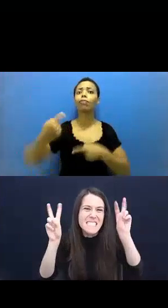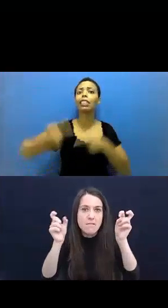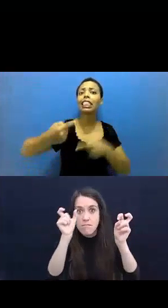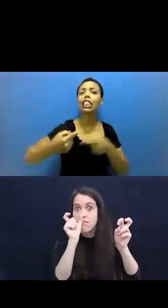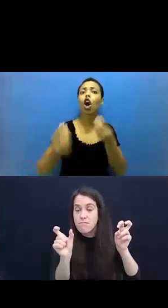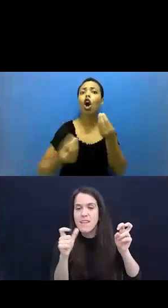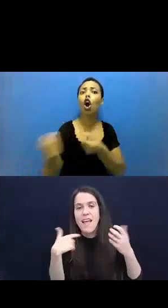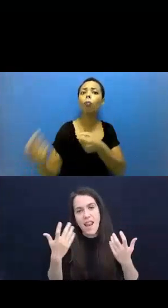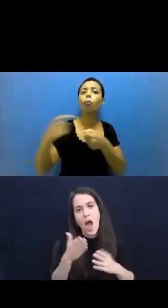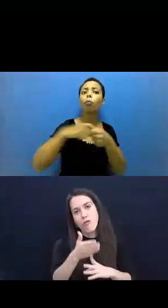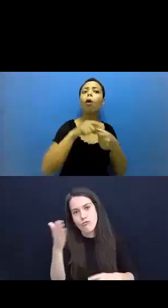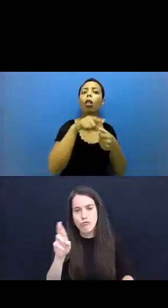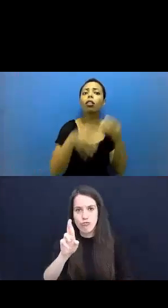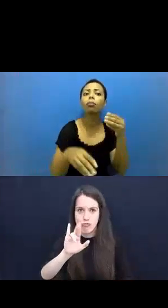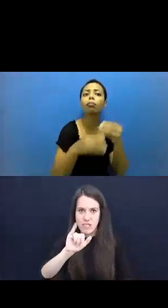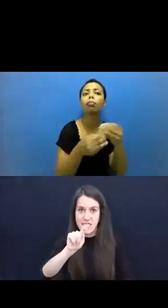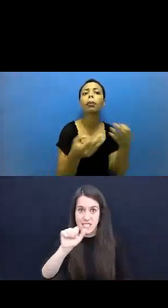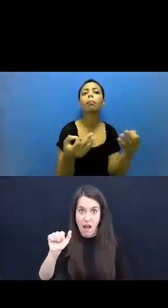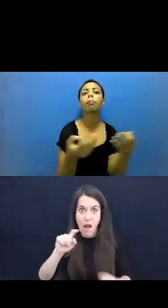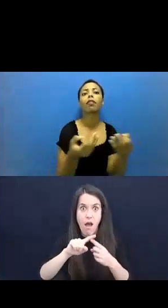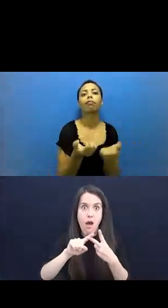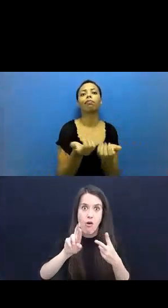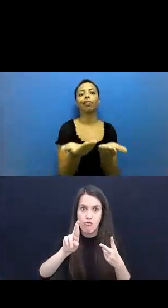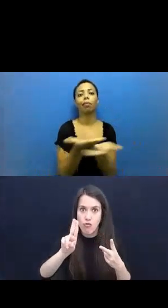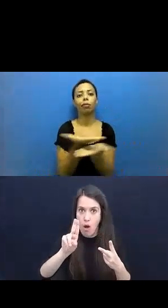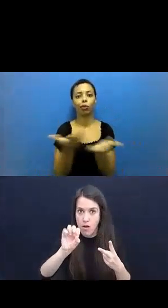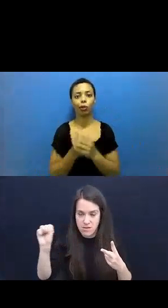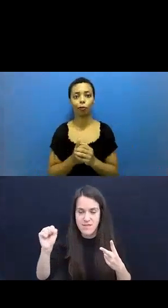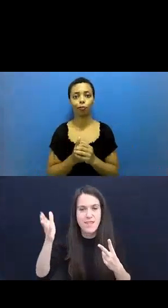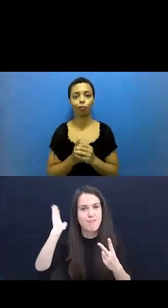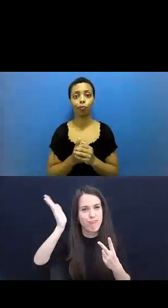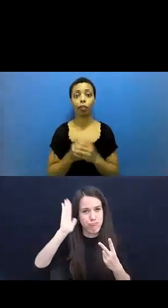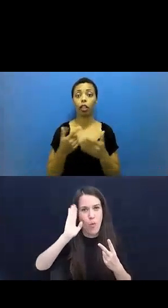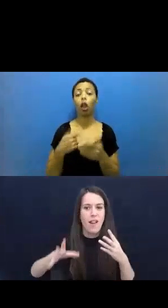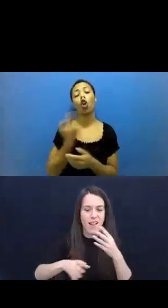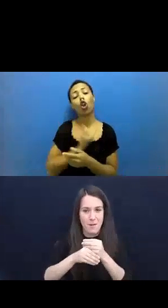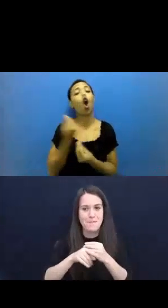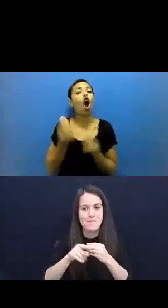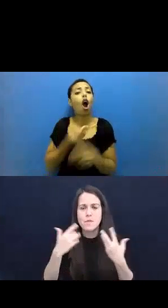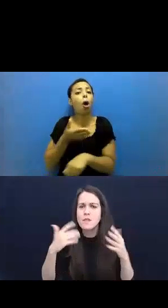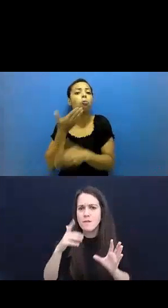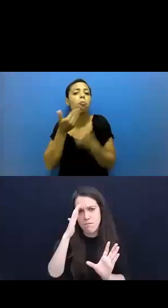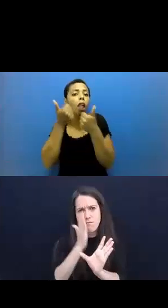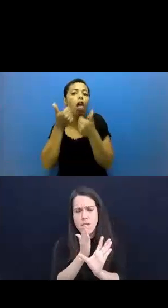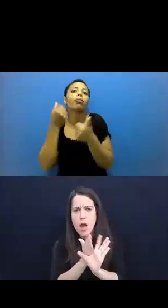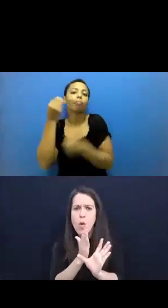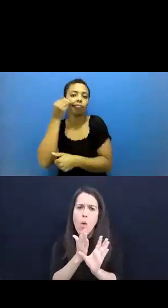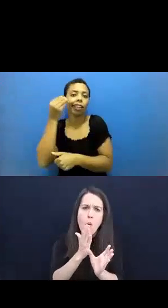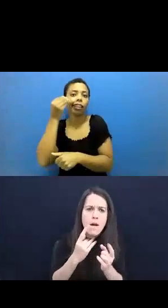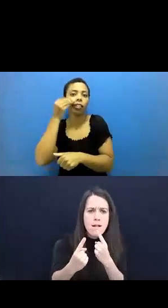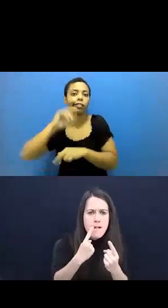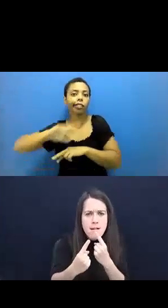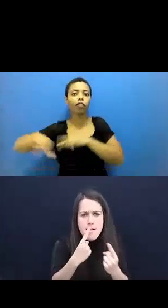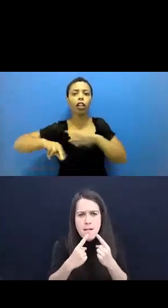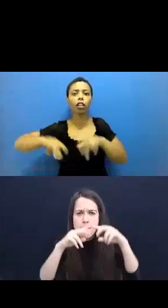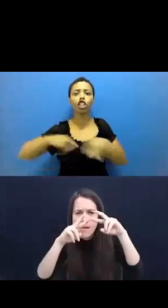next presenters. Based on psychophysical experiments, static patterns on the back were discarded